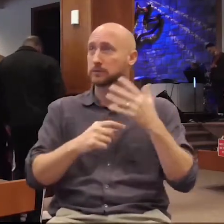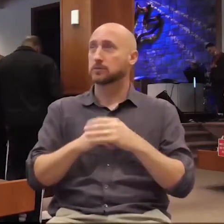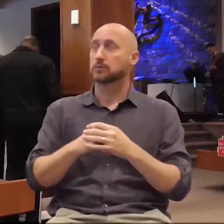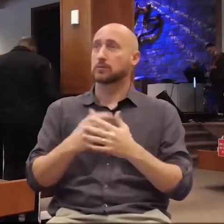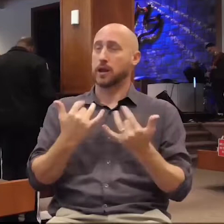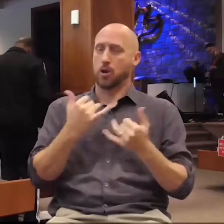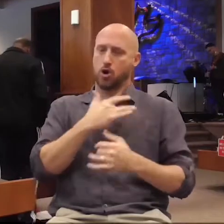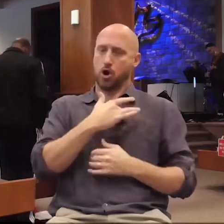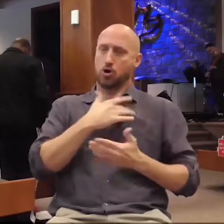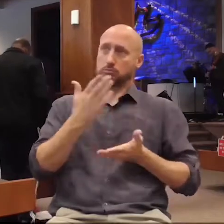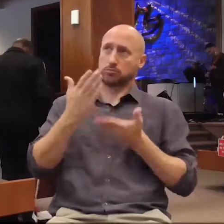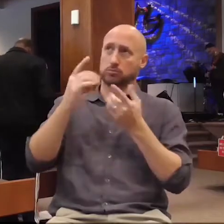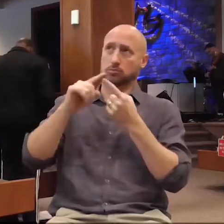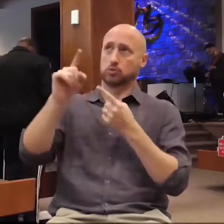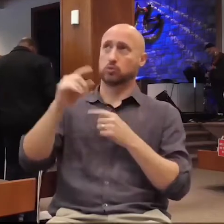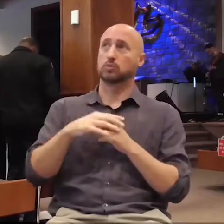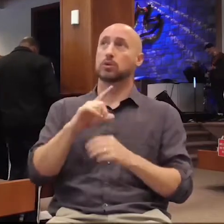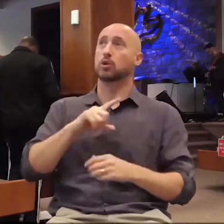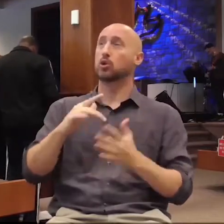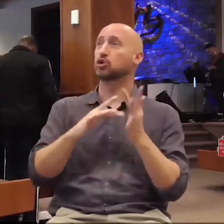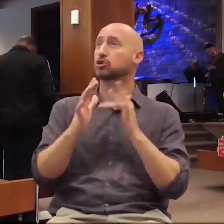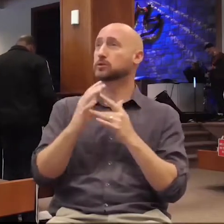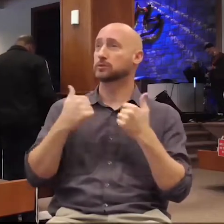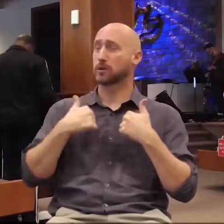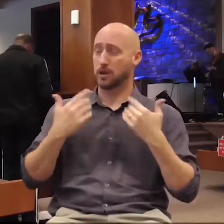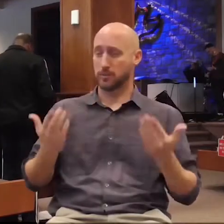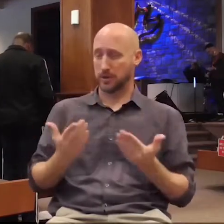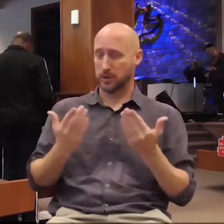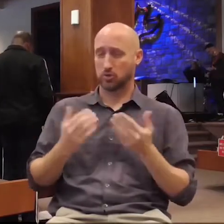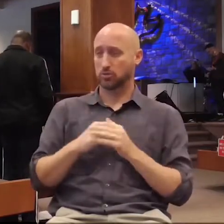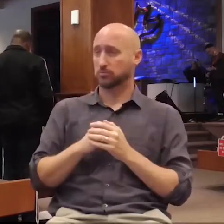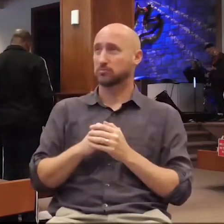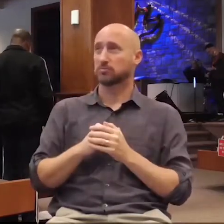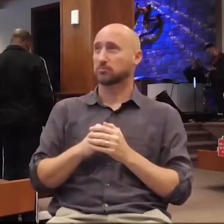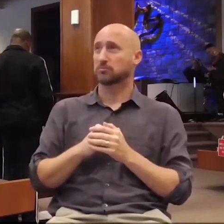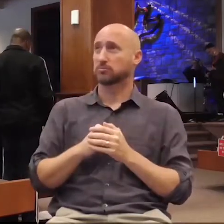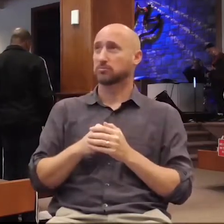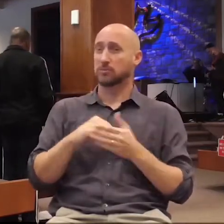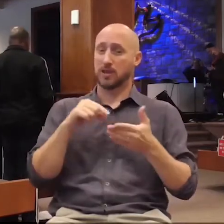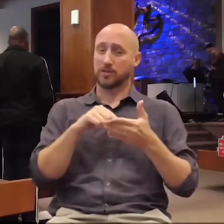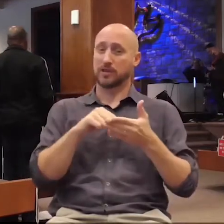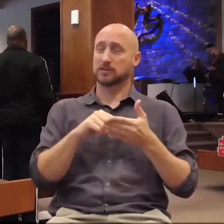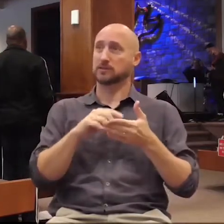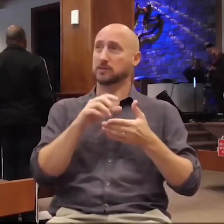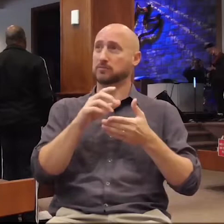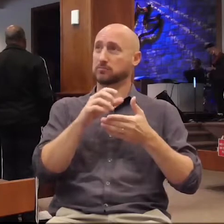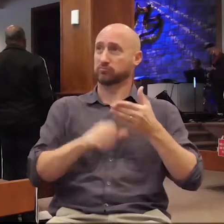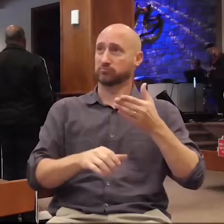And Lord Jesus, you know, here I am, Lord, doing this passage a second time.